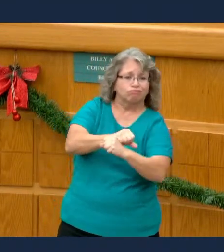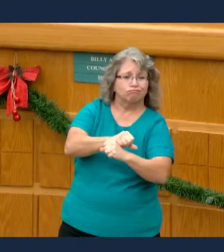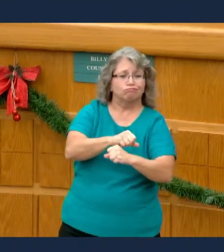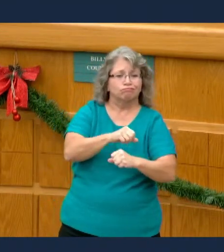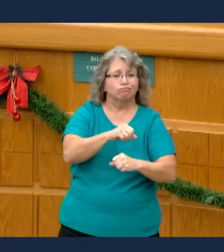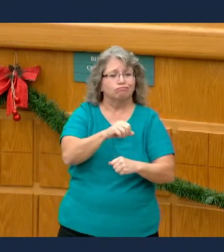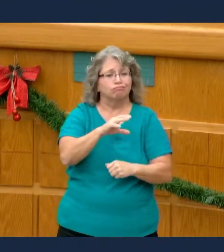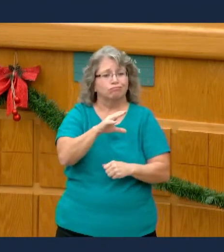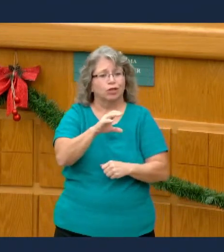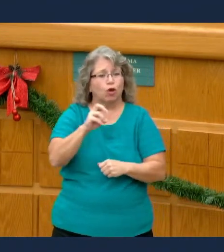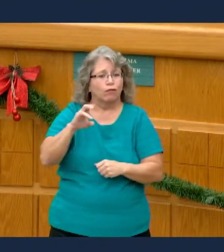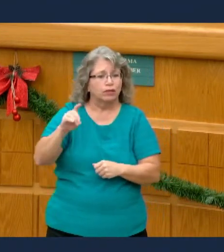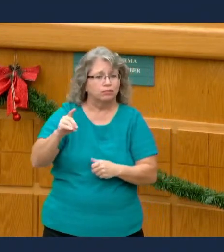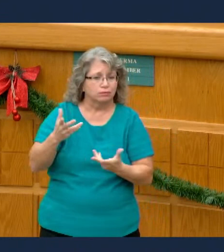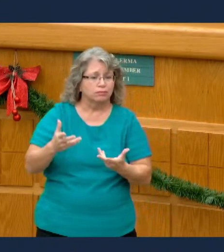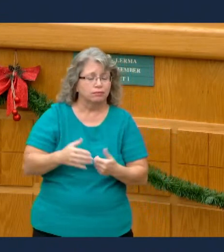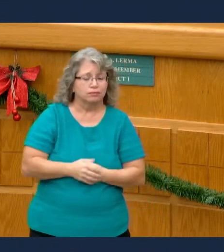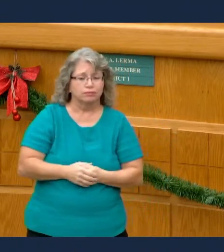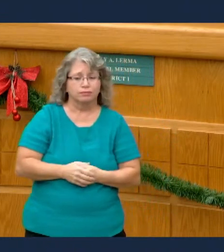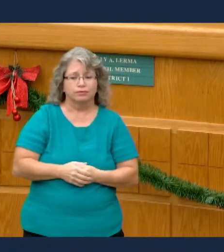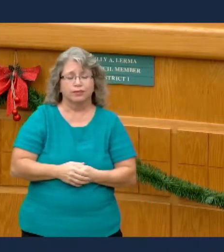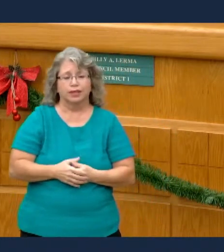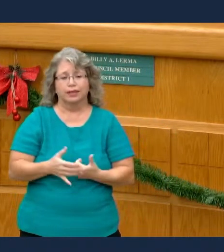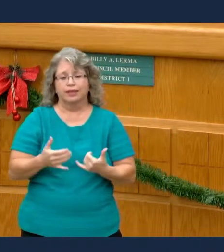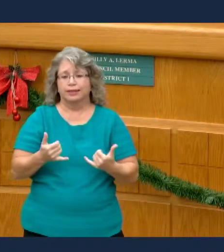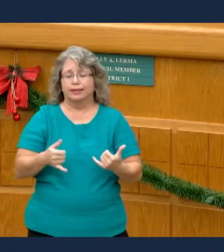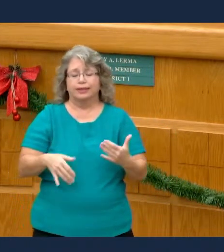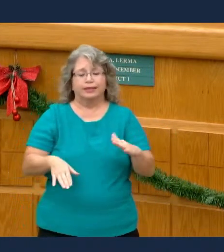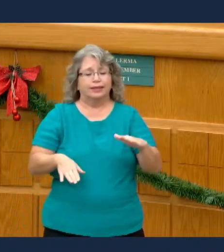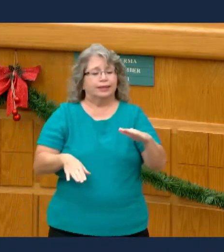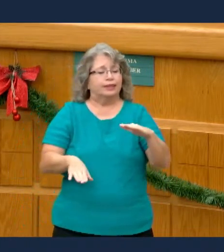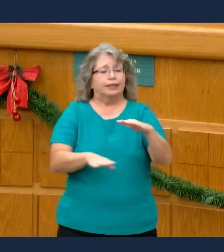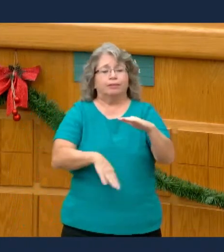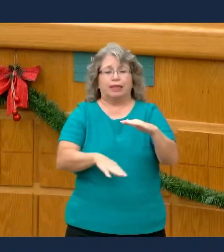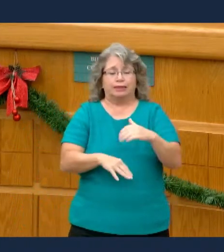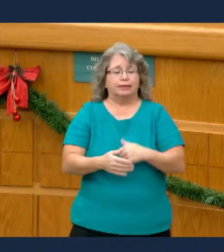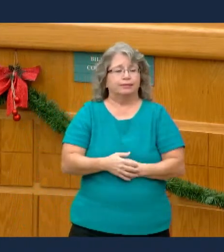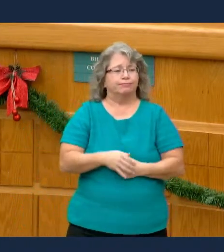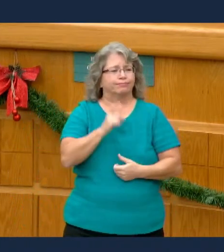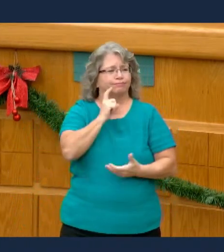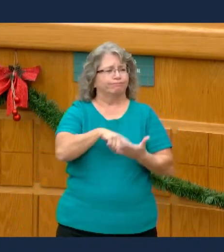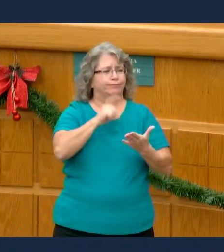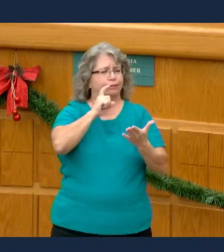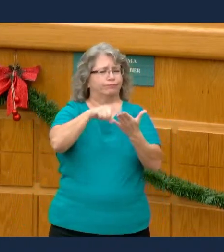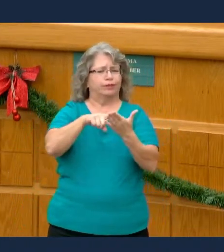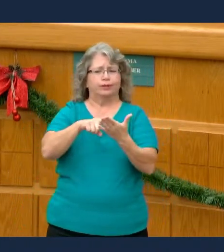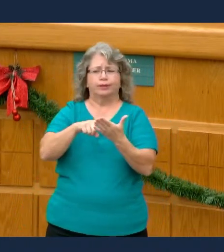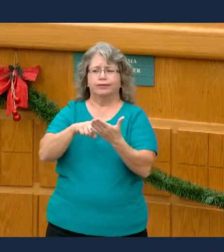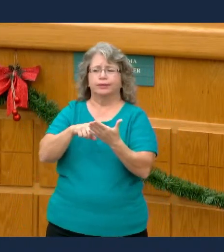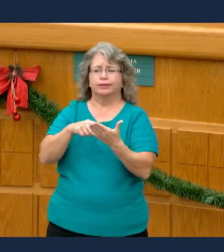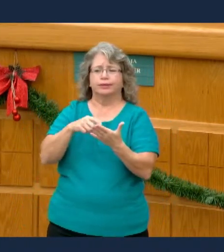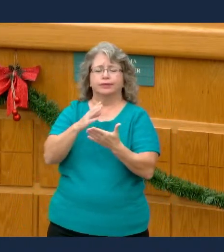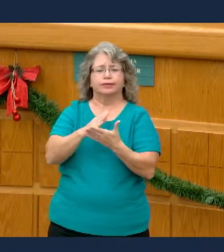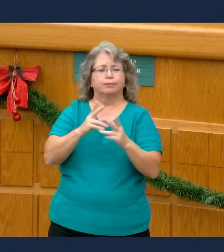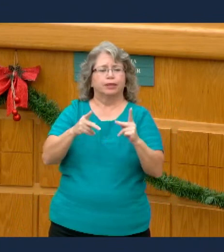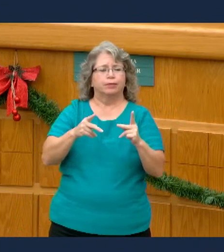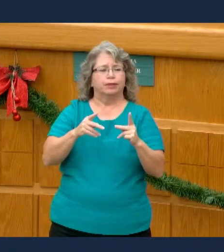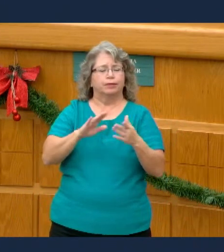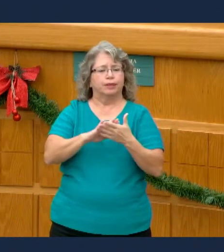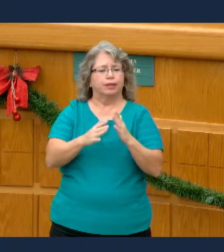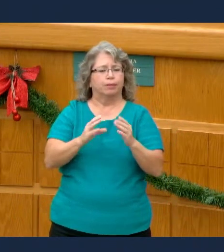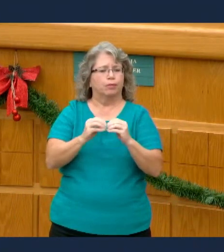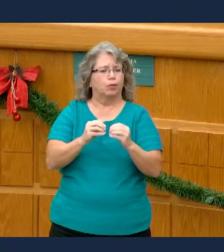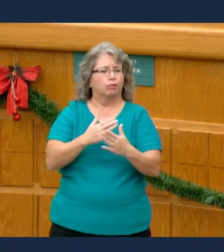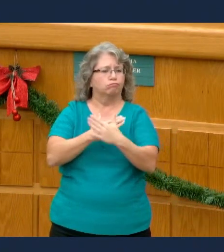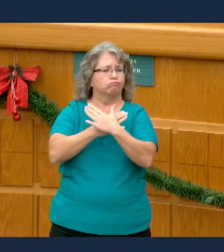Again, fundamentals. I see often now, we've come very lax. People are not using their masks anymore. It's like, hey, if you're in a